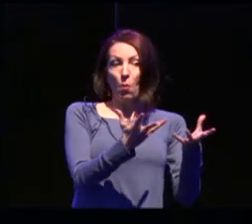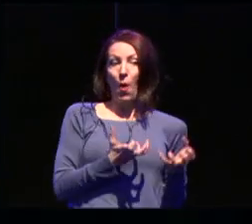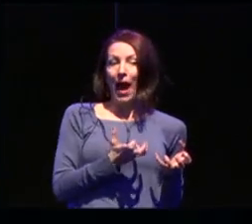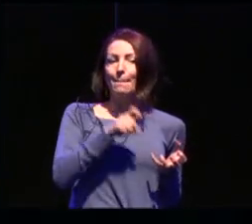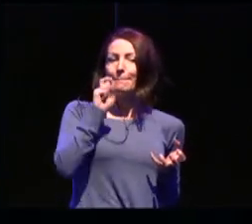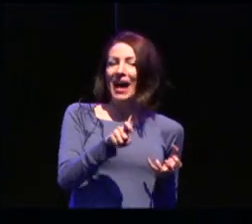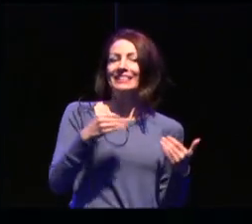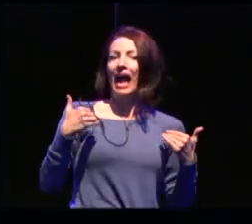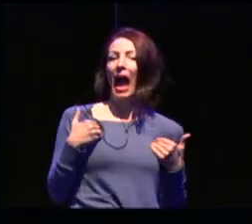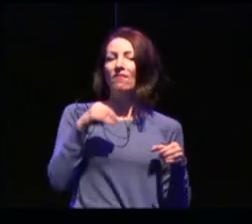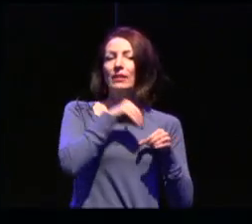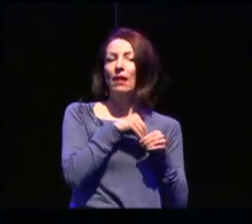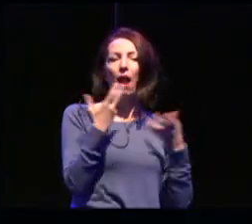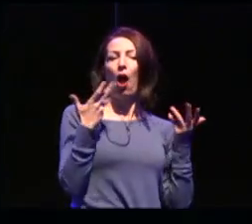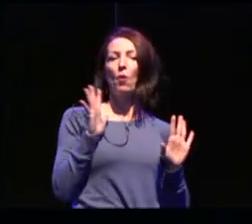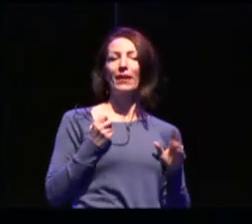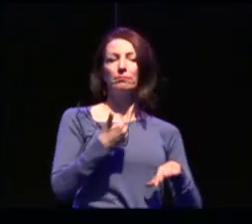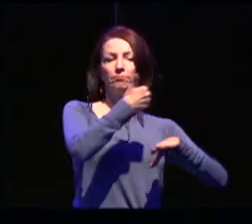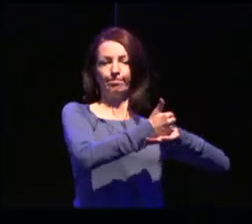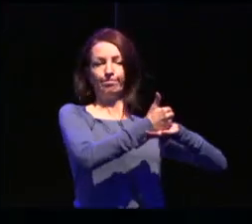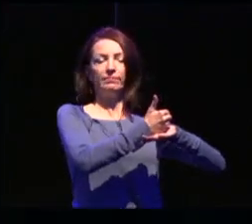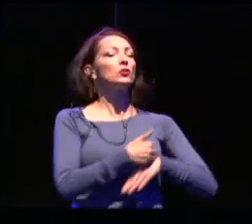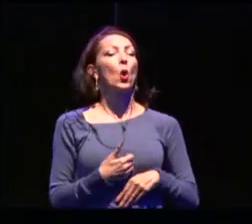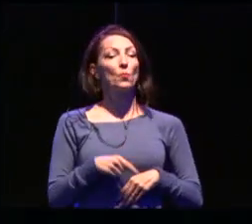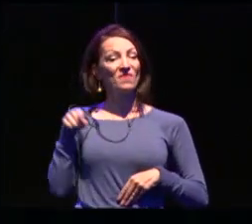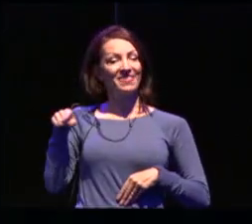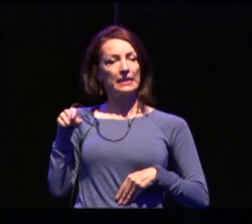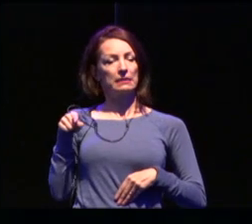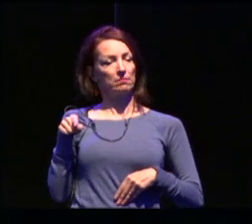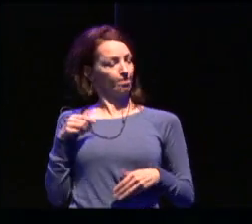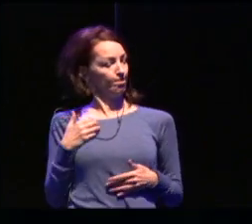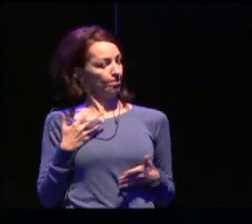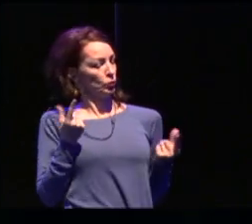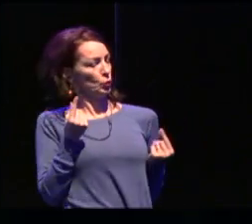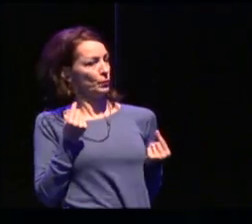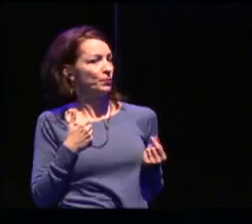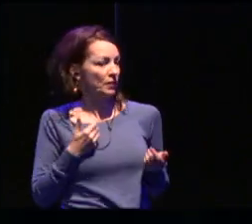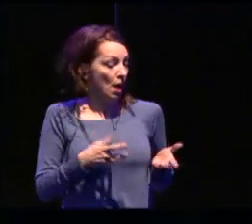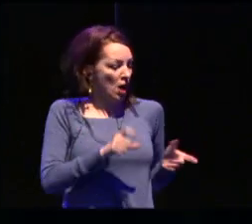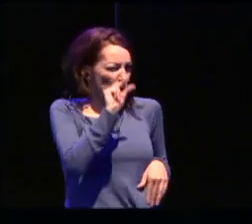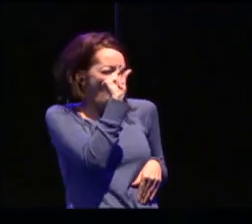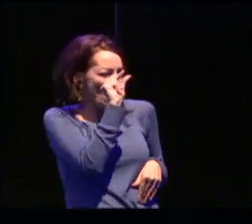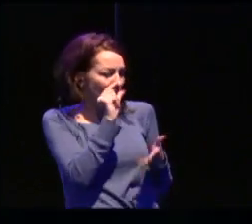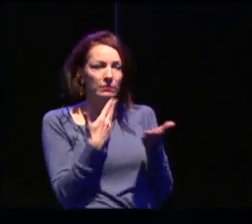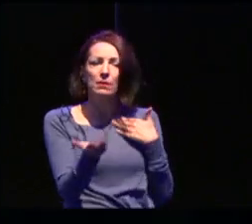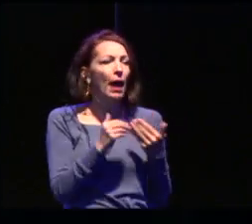to exist already. So the alchemist takes a piece of gold, regardless of how